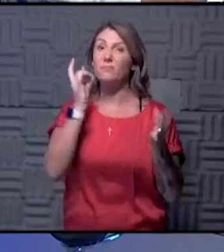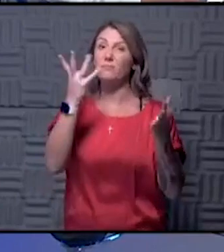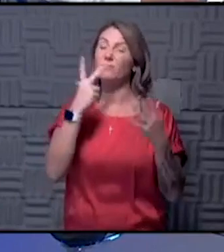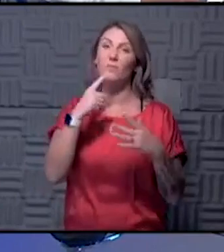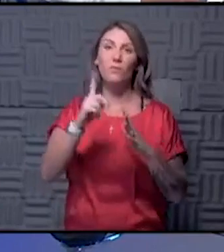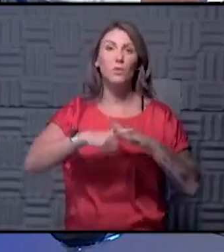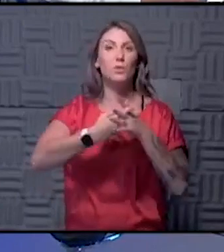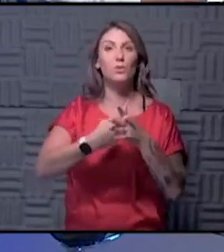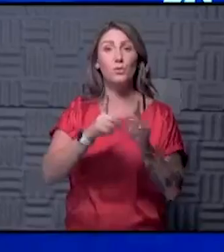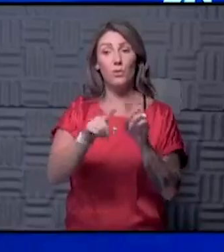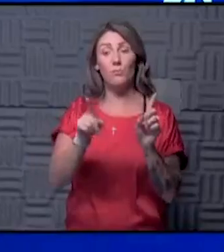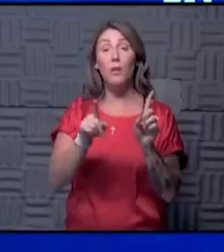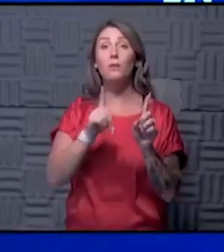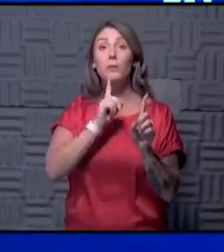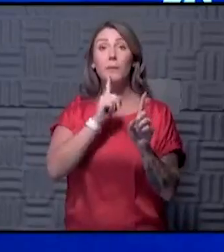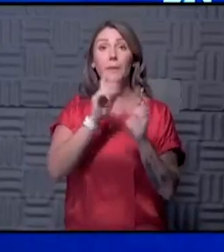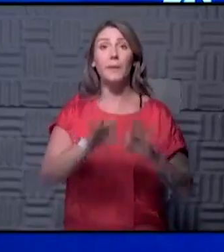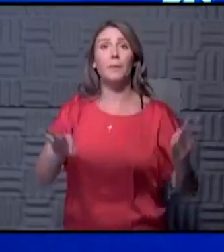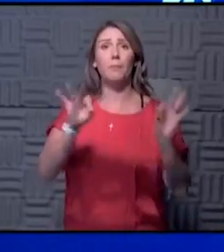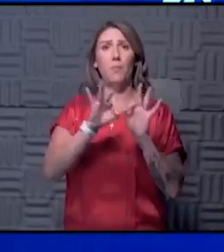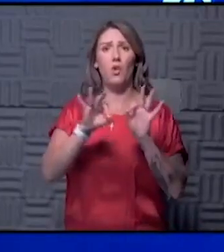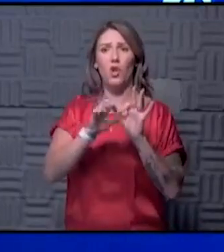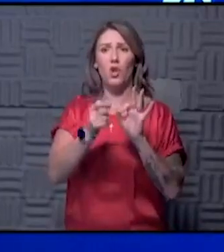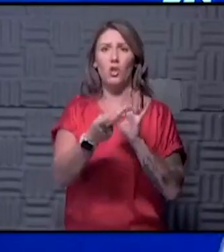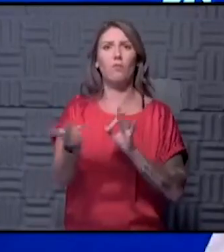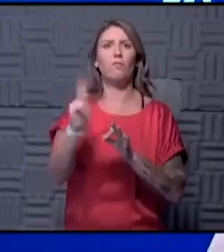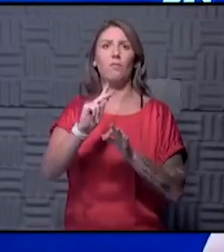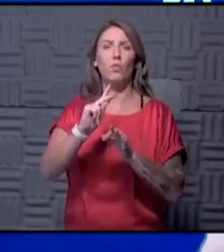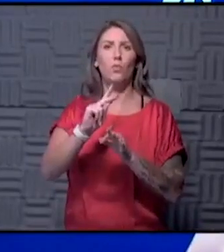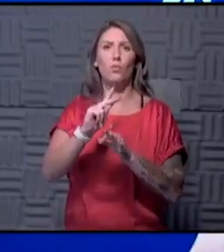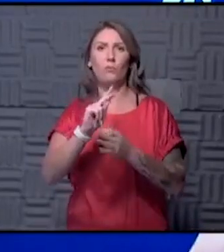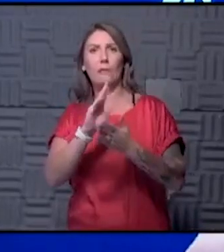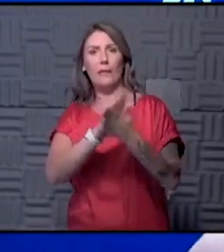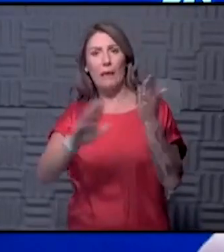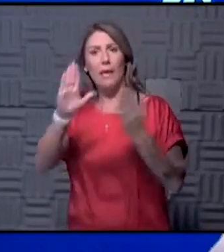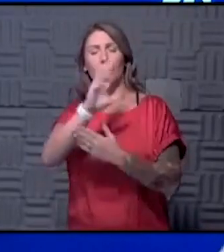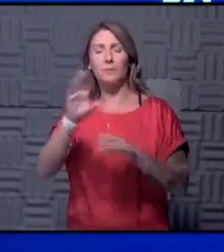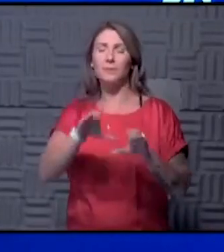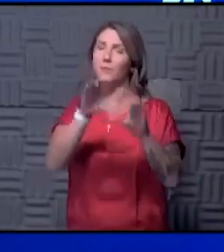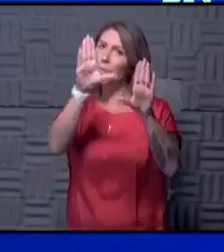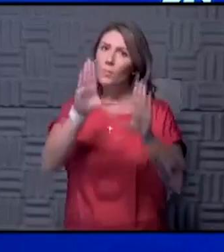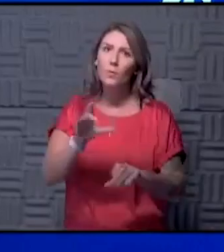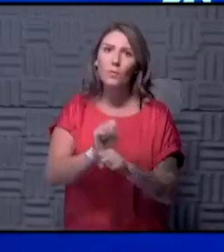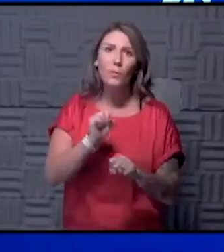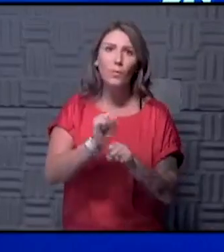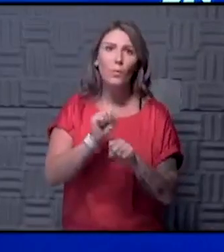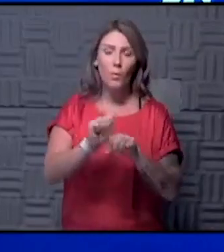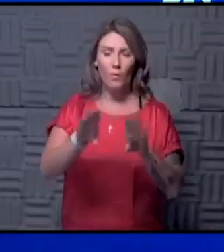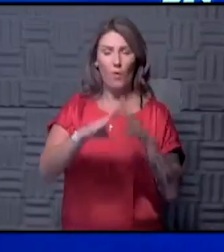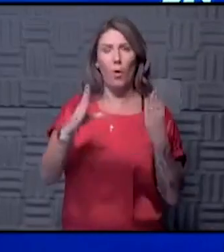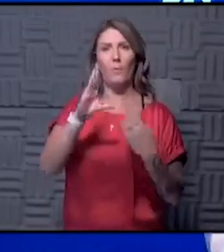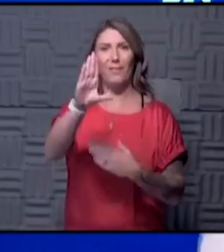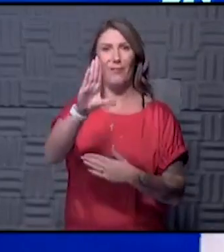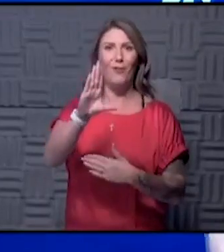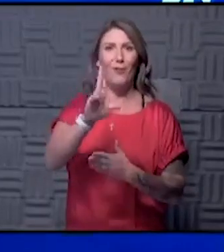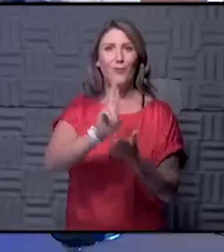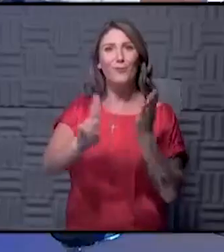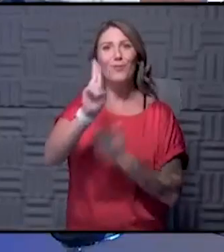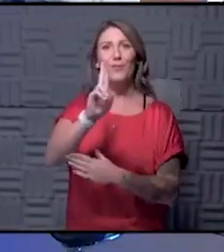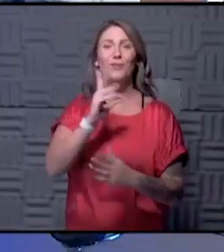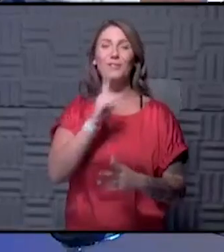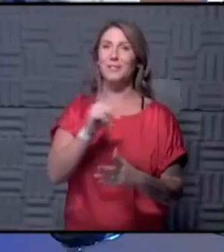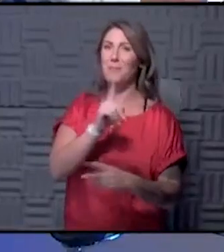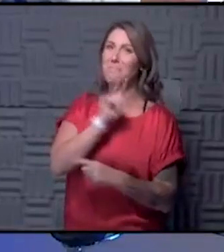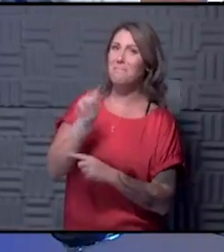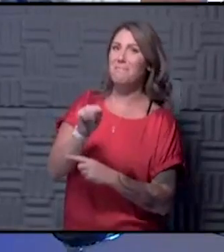start, but it's been really important, I think. Some campuses have done a great job of reopening their campus. Dr. Girod, I'm going to count y'all as part of that